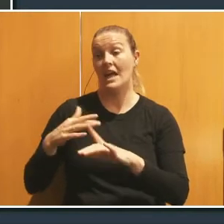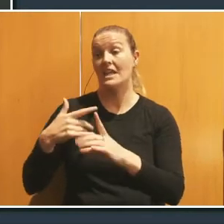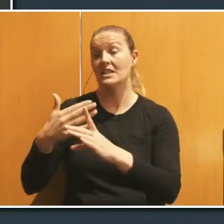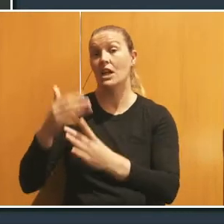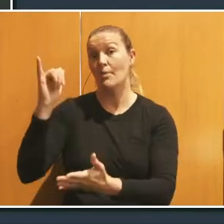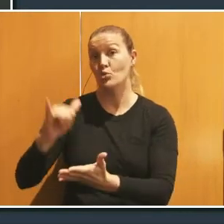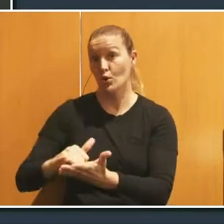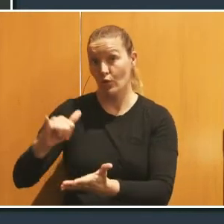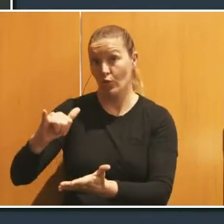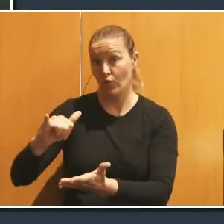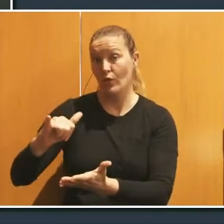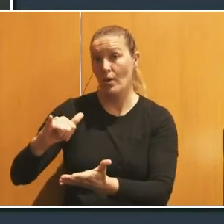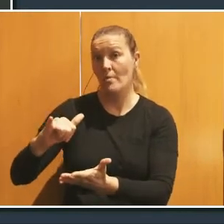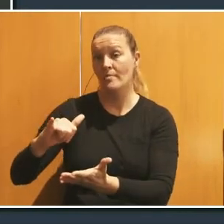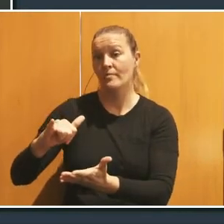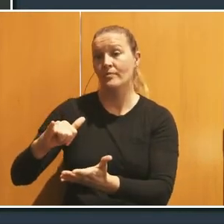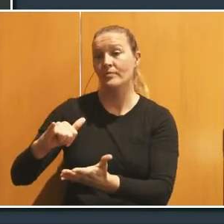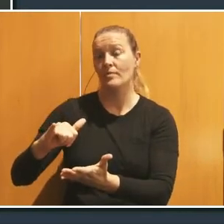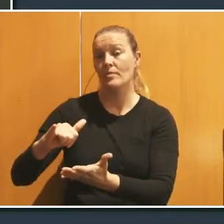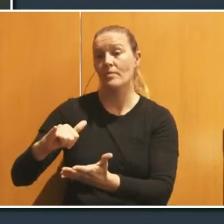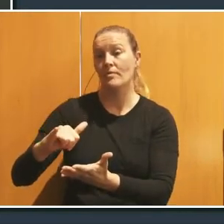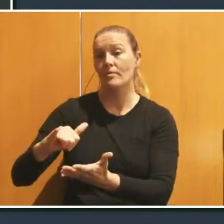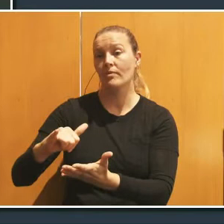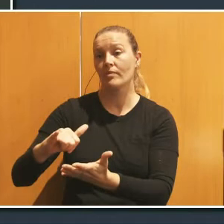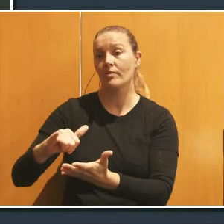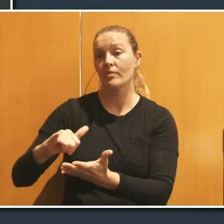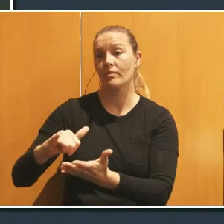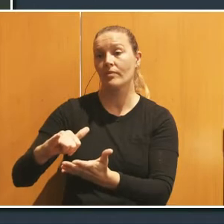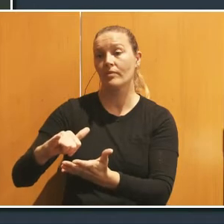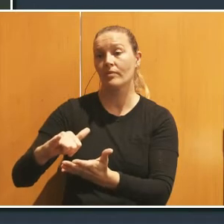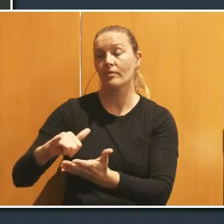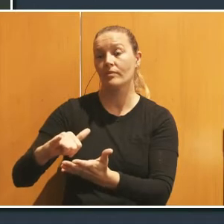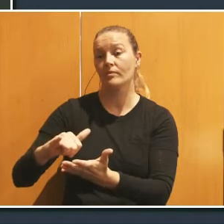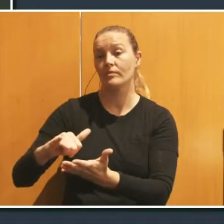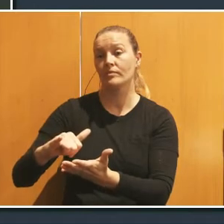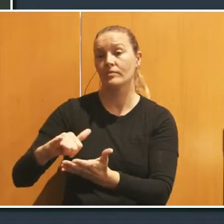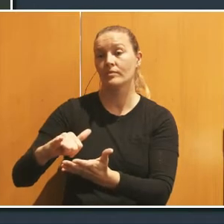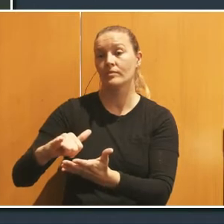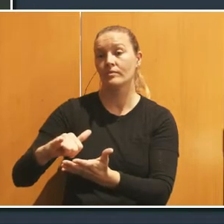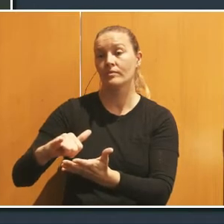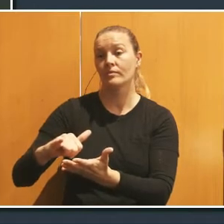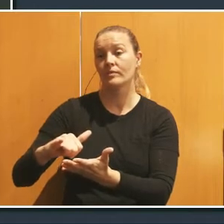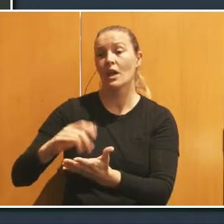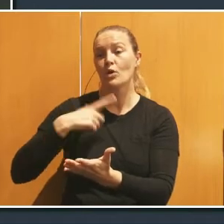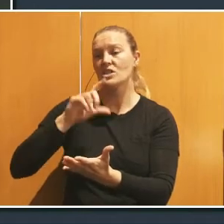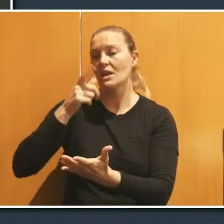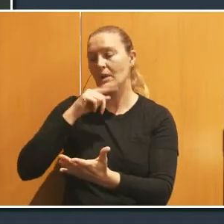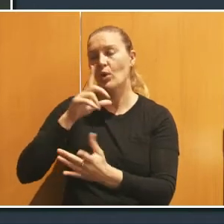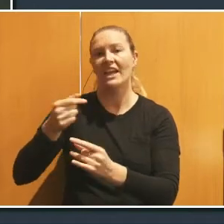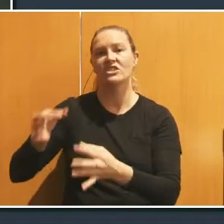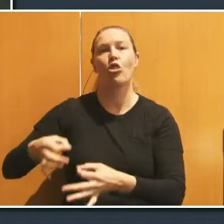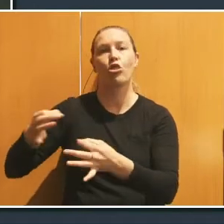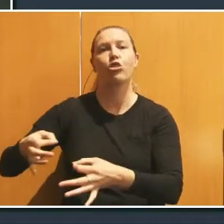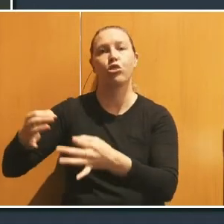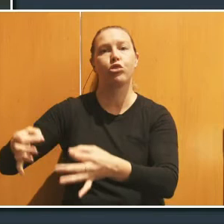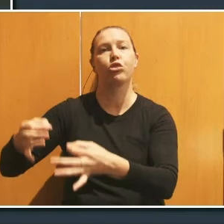to stop people from saying, okay, I'm going to go and I'm going to send this application in and then it's going to get approved and I'm not going to do anything for the 10 years that it's allowed to happen.